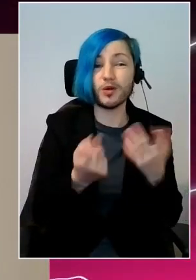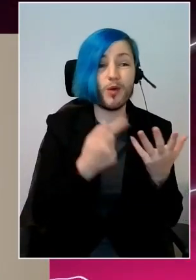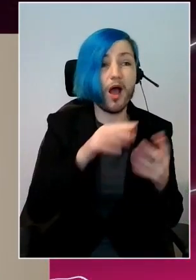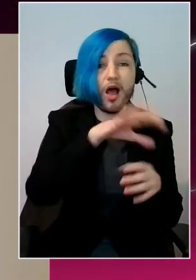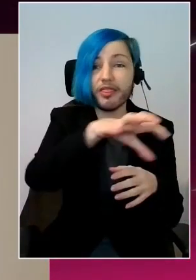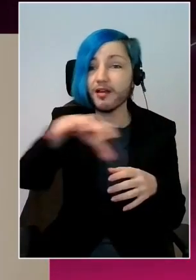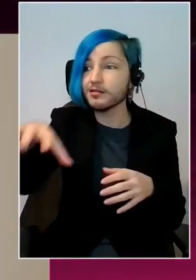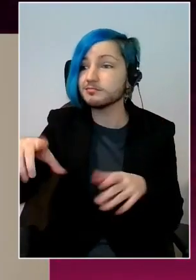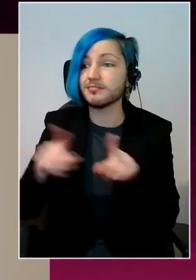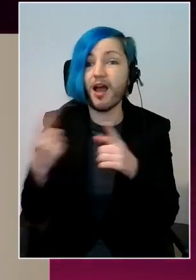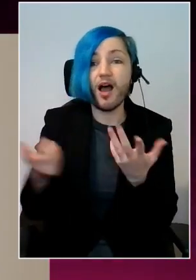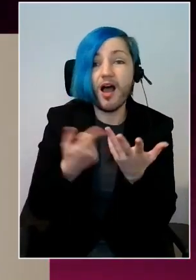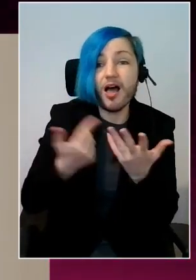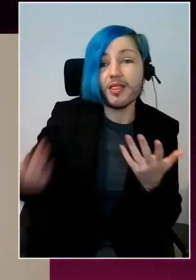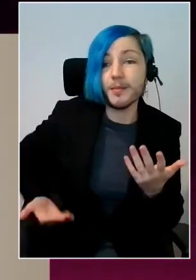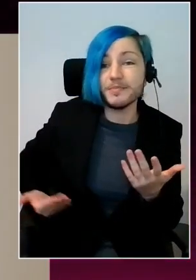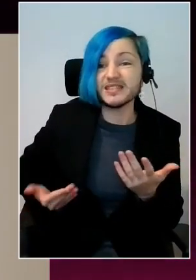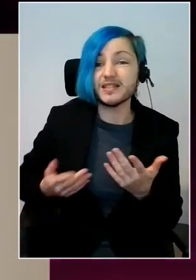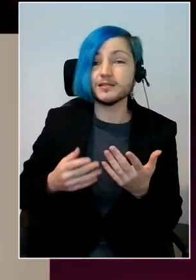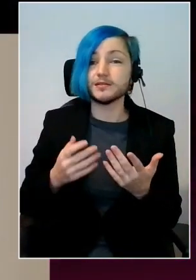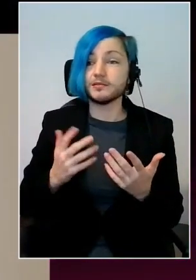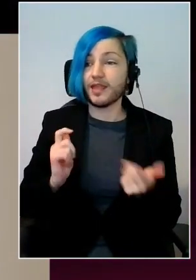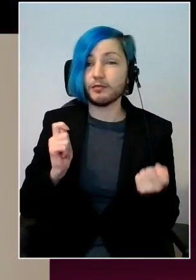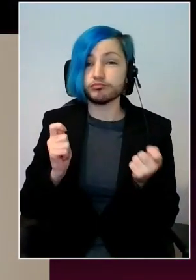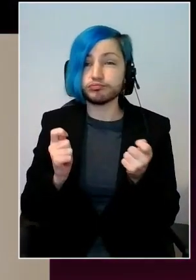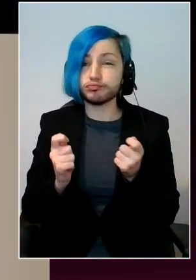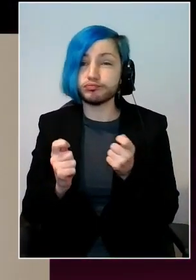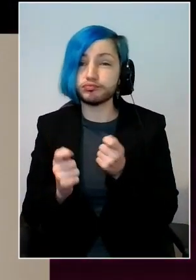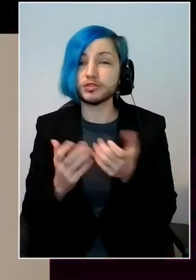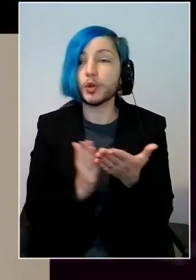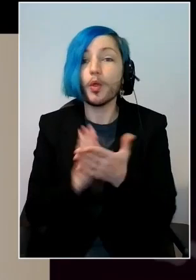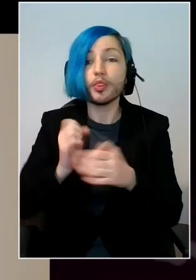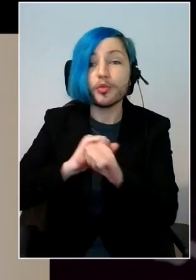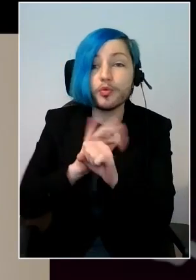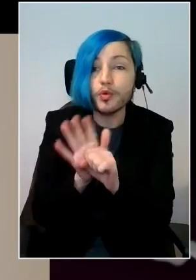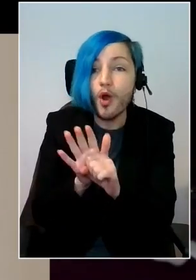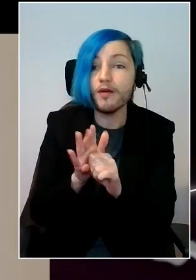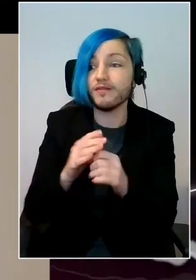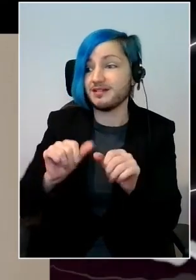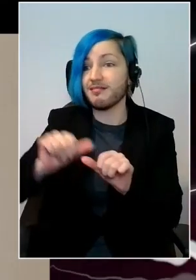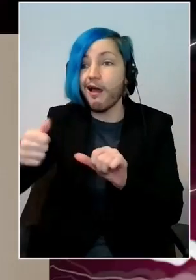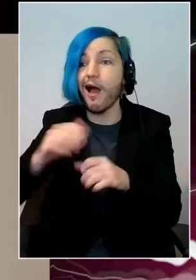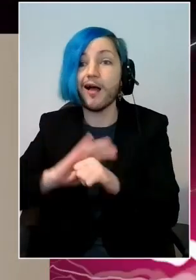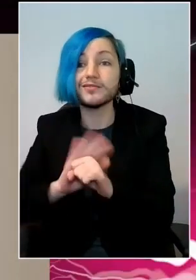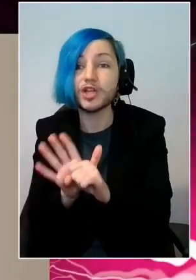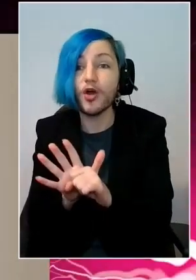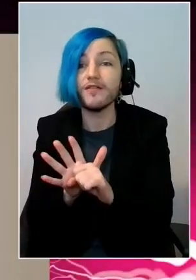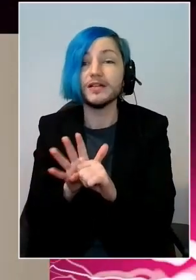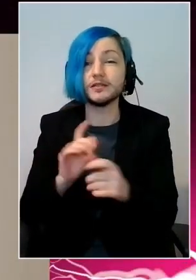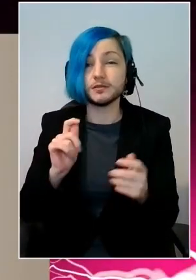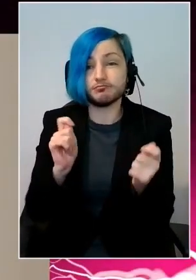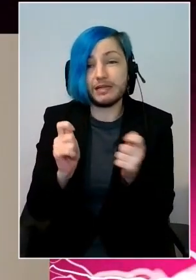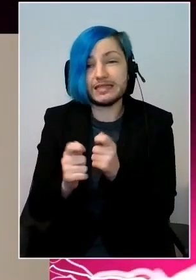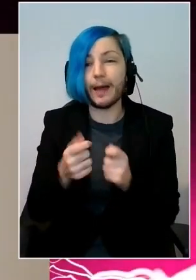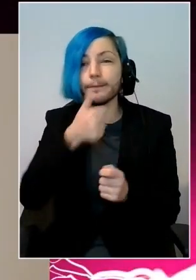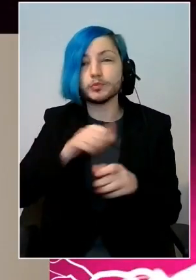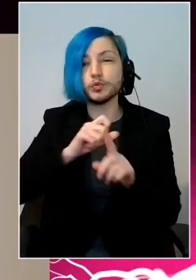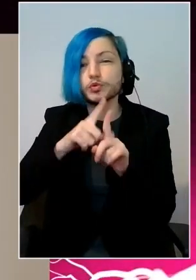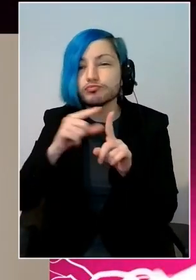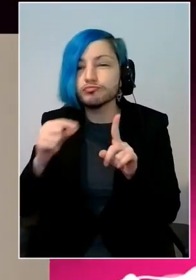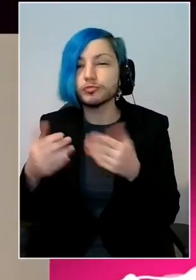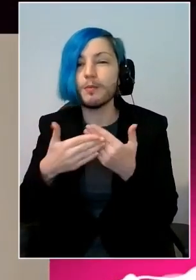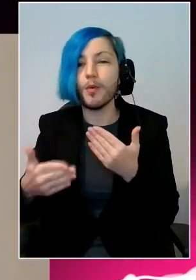adapt and transform during COVID and beyond. We're here today to celebrate